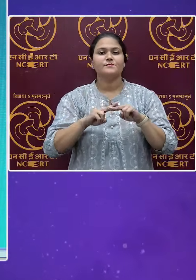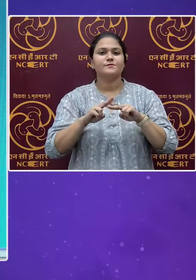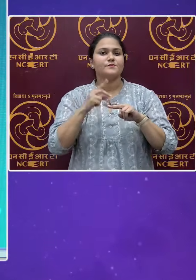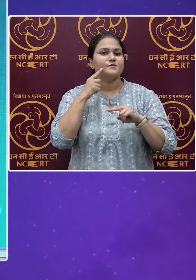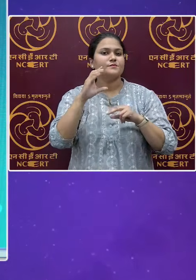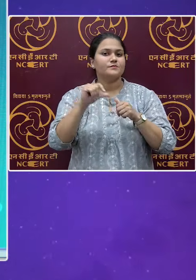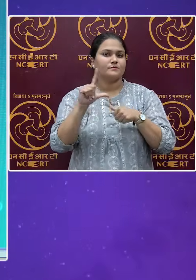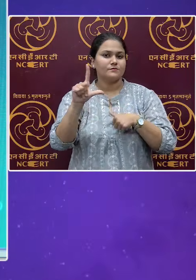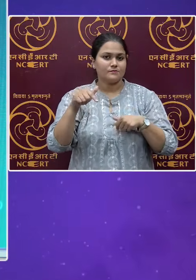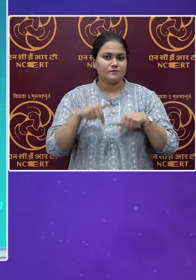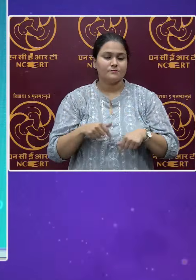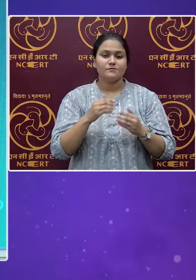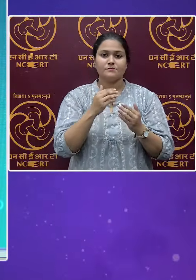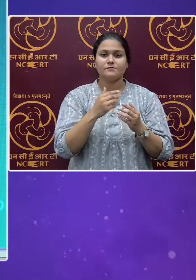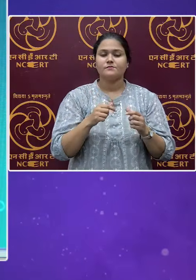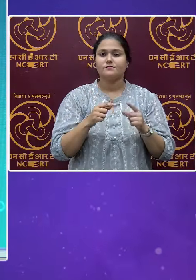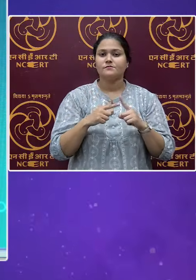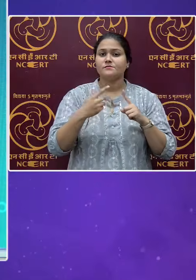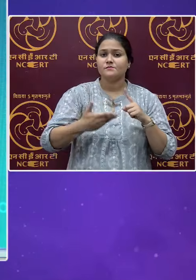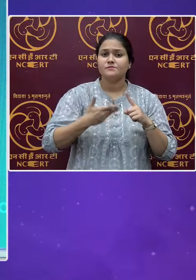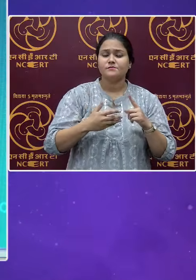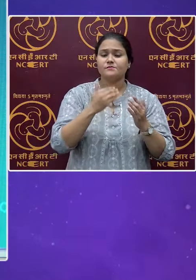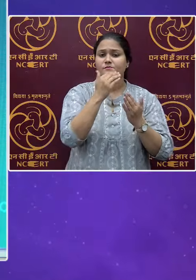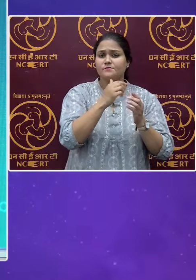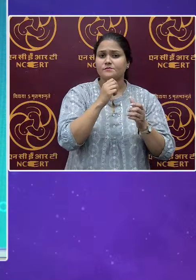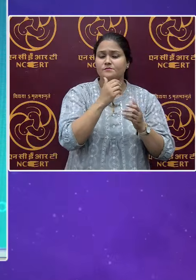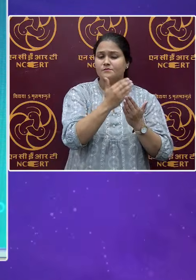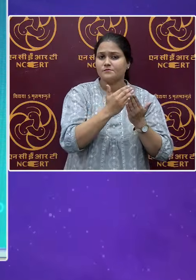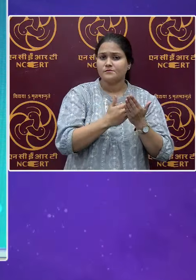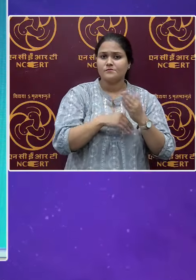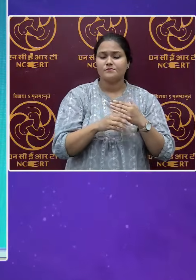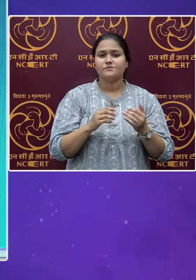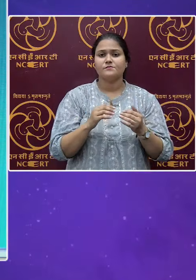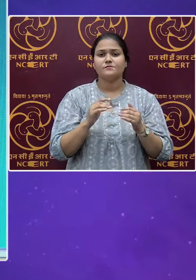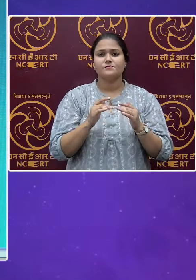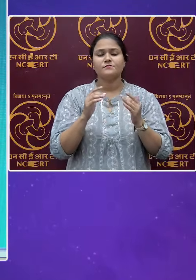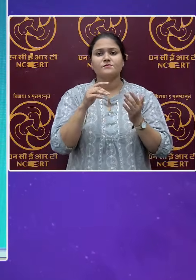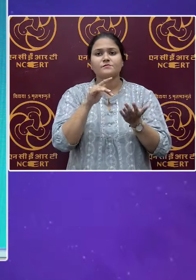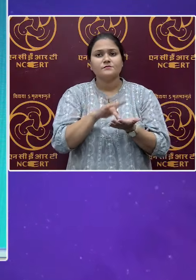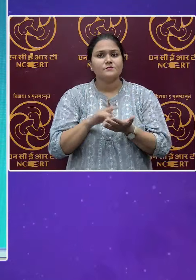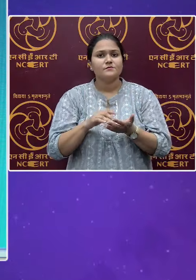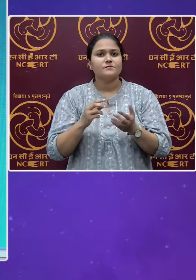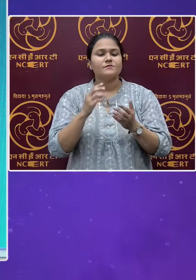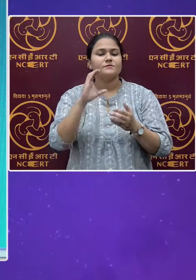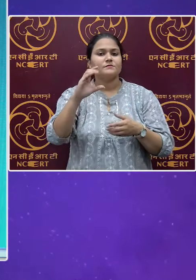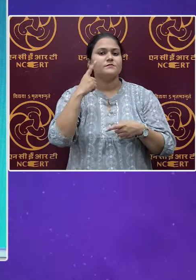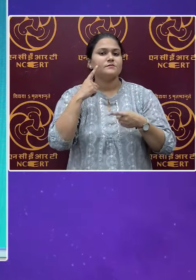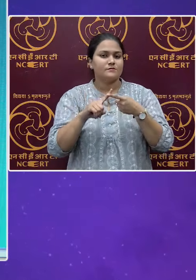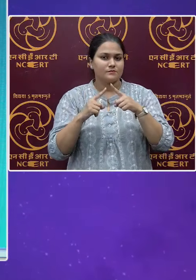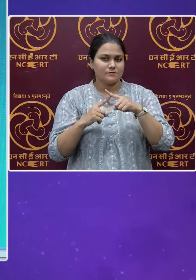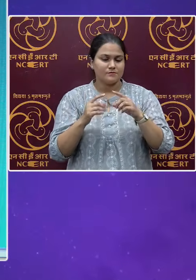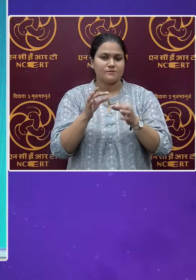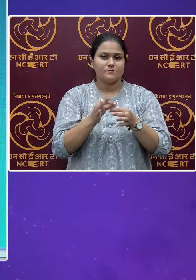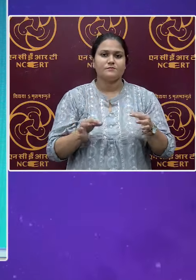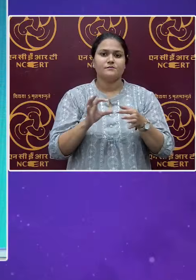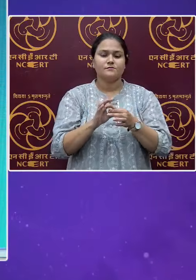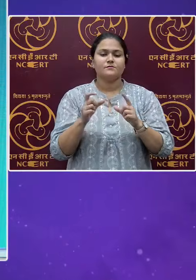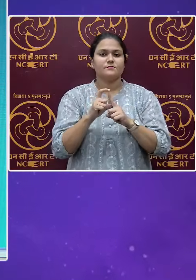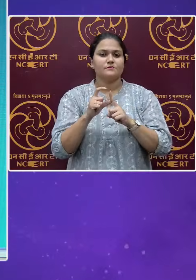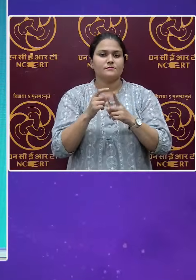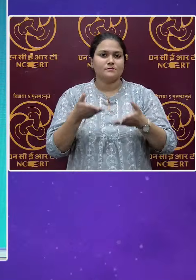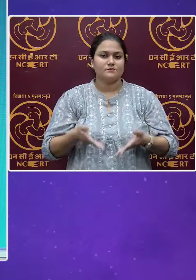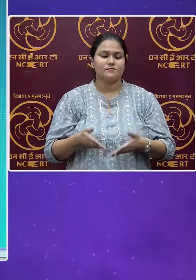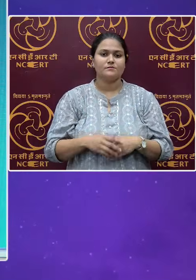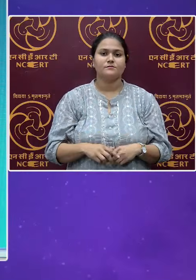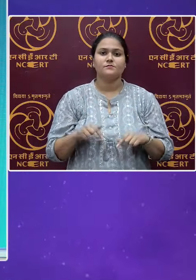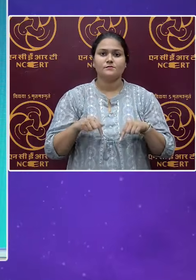This training program is brought to you by Central Institute of Educational Technology, that is CIET NCERT New Delhi. Today we